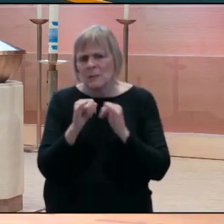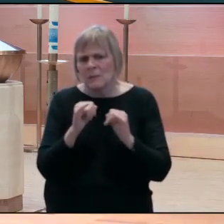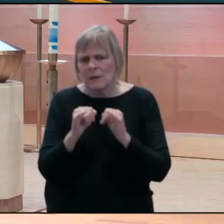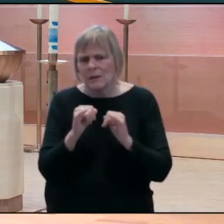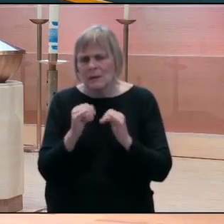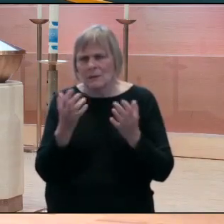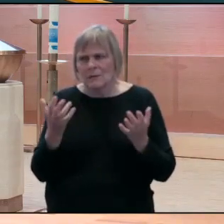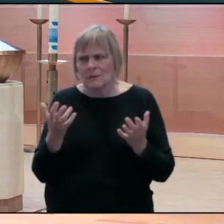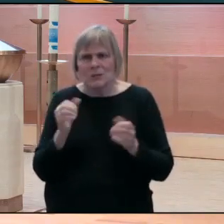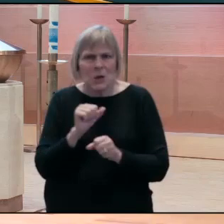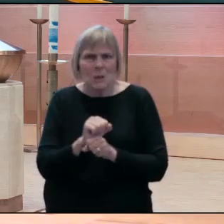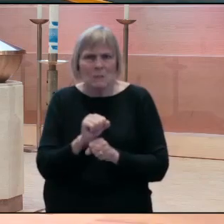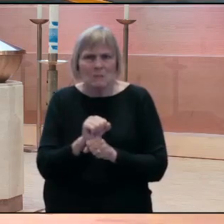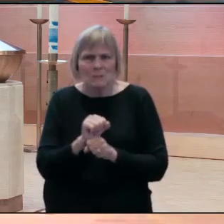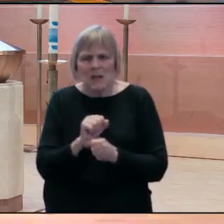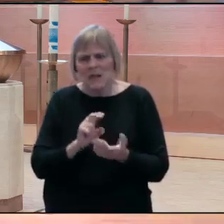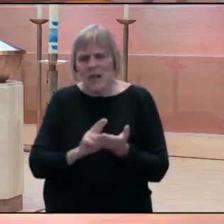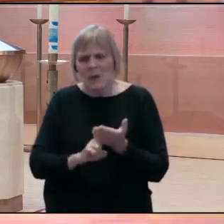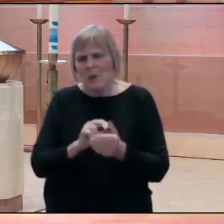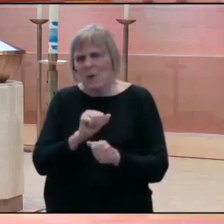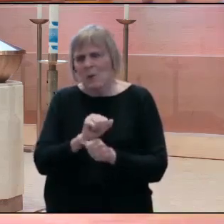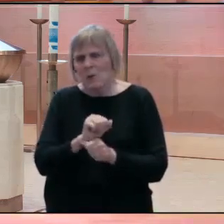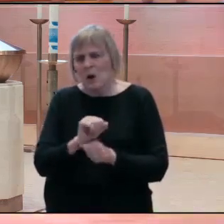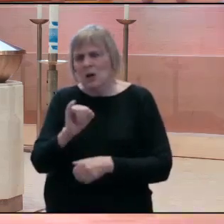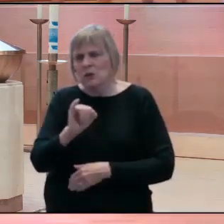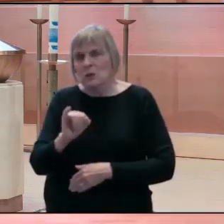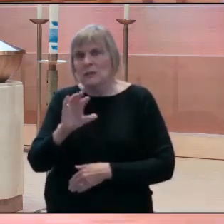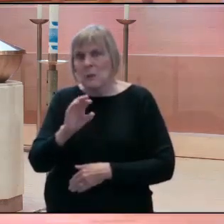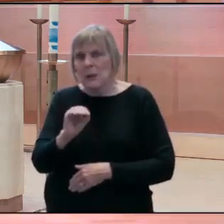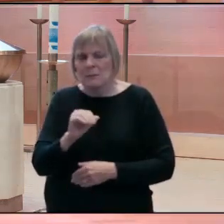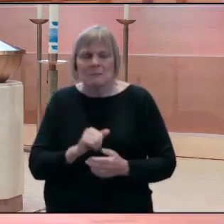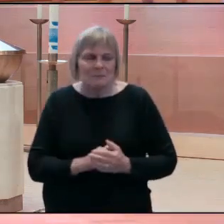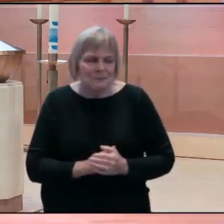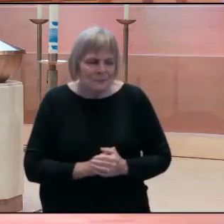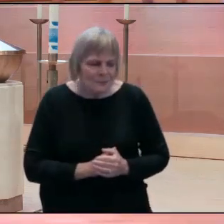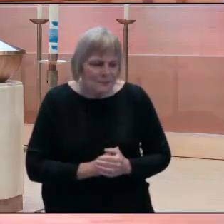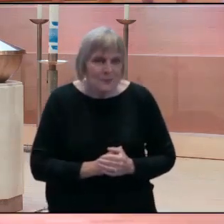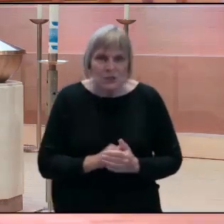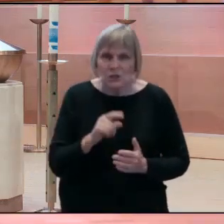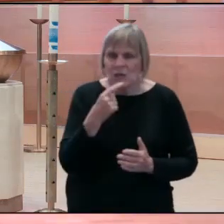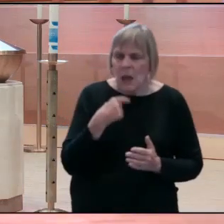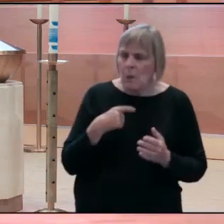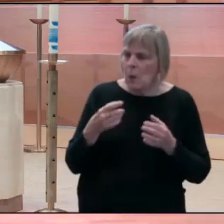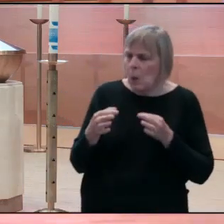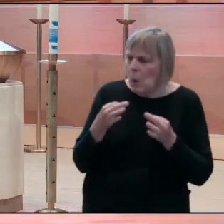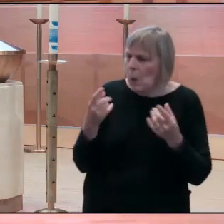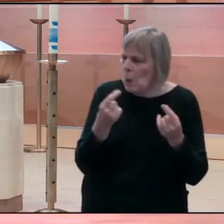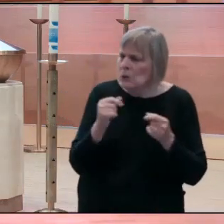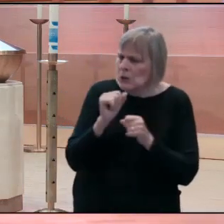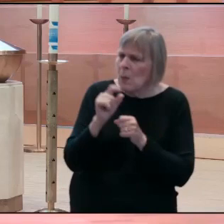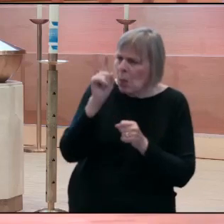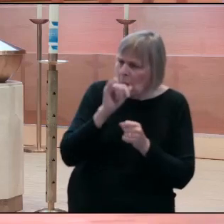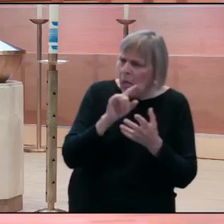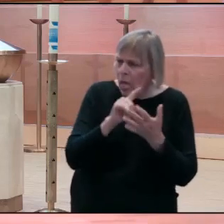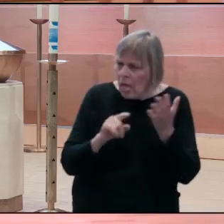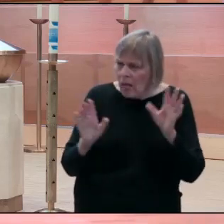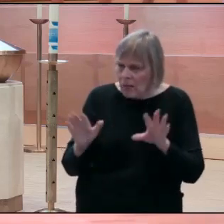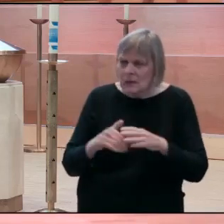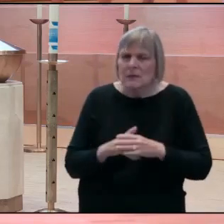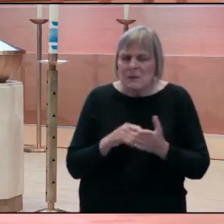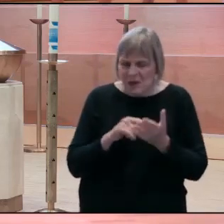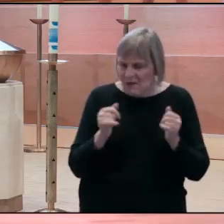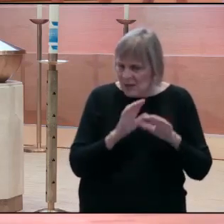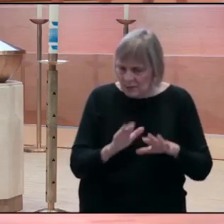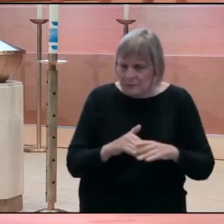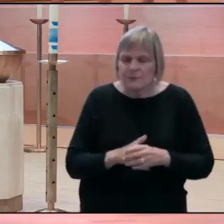for this job, this contract work for an insurance company. And she's telling me all the details about the job, you know, what I'm going to be doing, the pay,